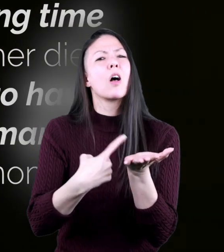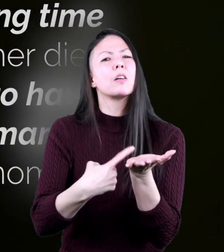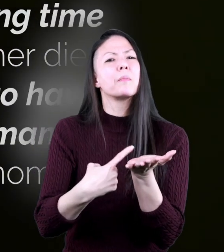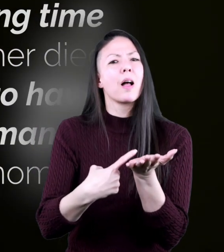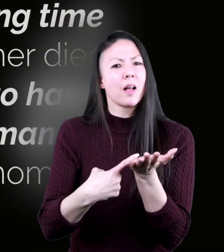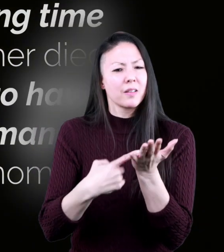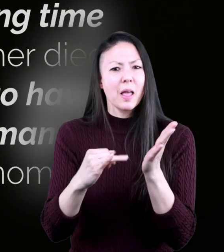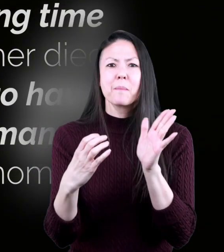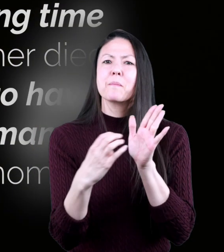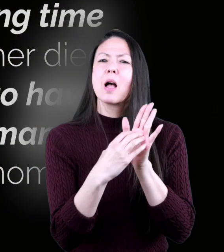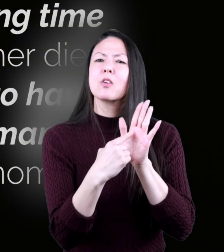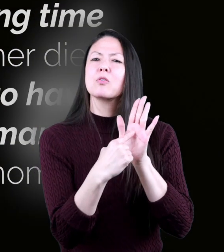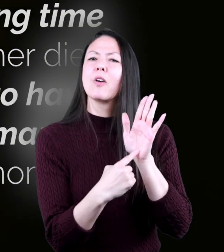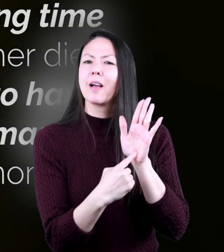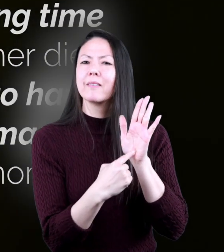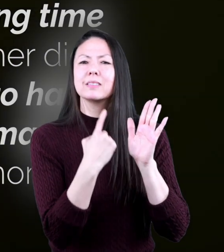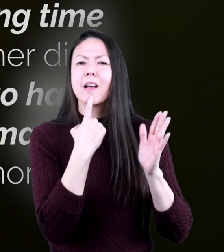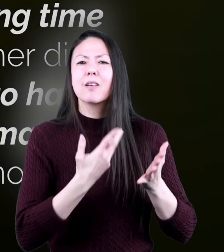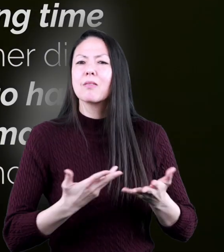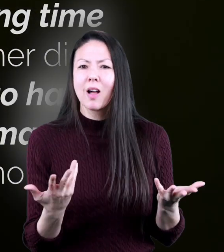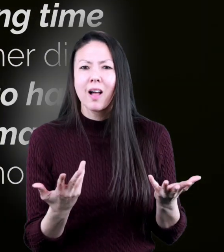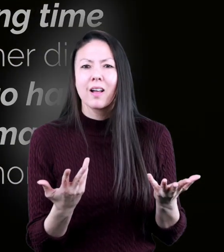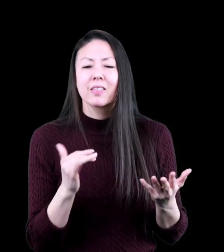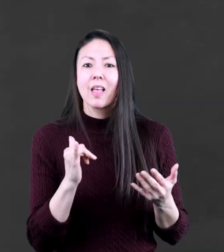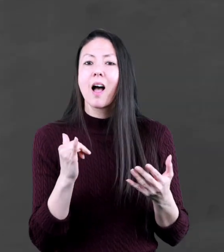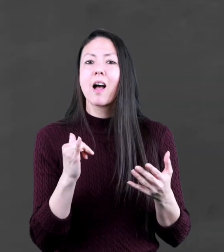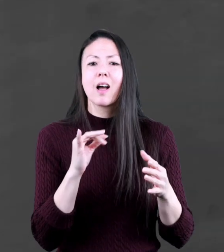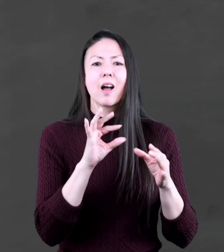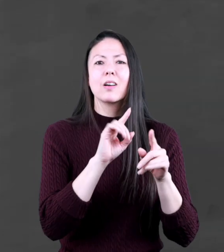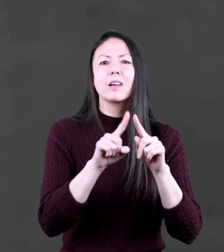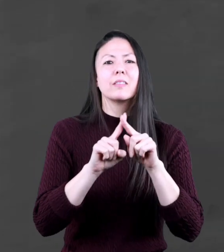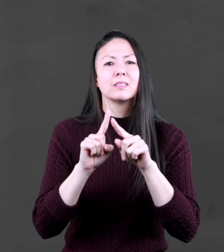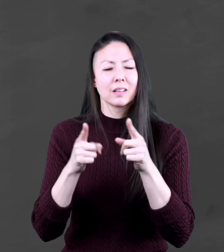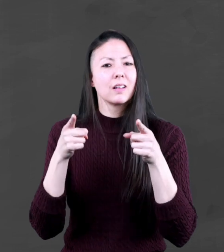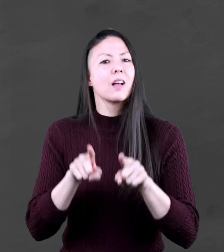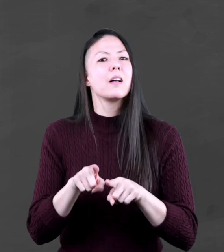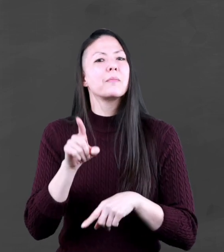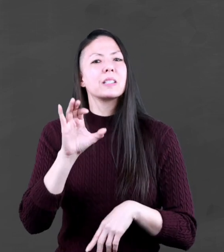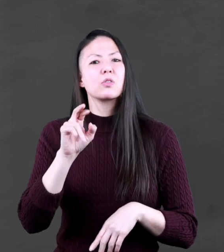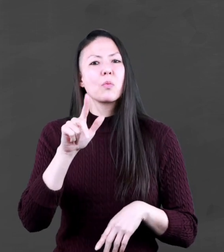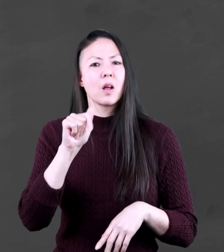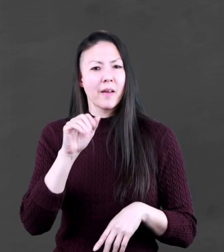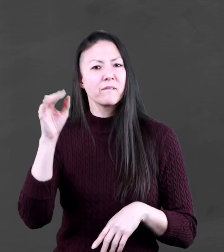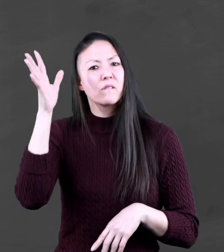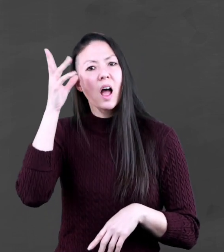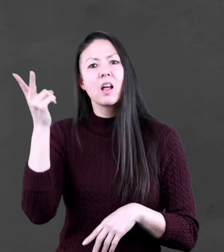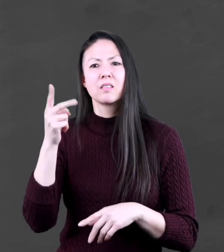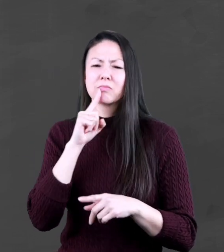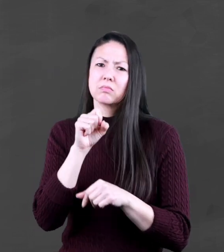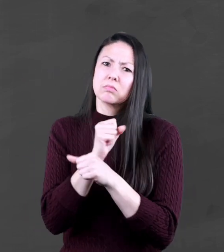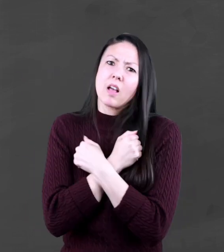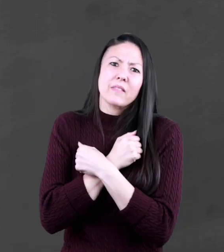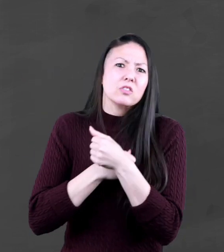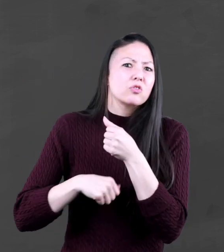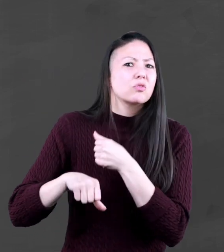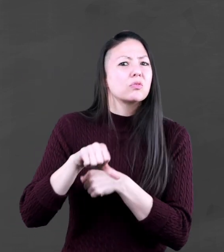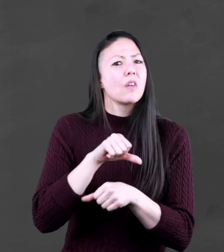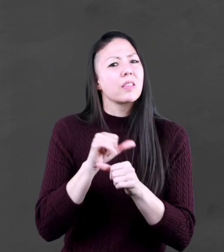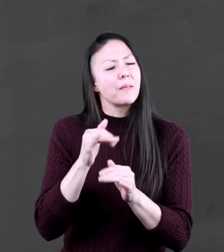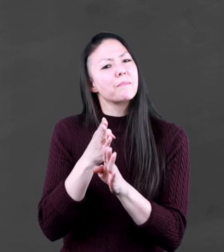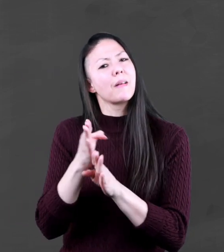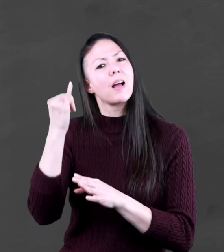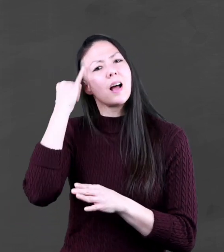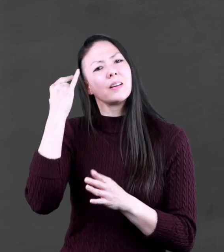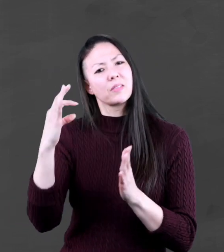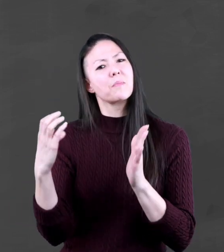that is mostly what is talked about in this paragraph. So we can conclude that Cinderella and her father loving each other